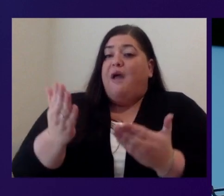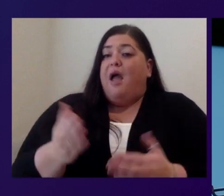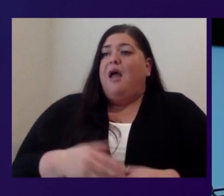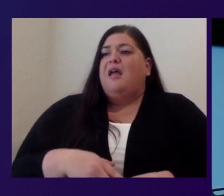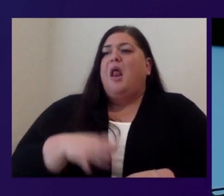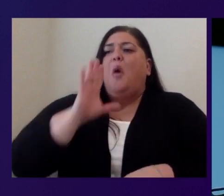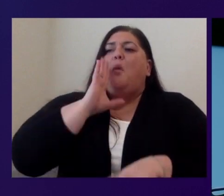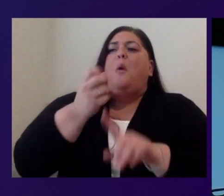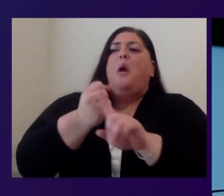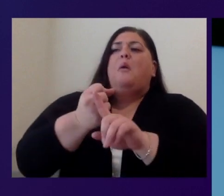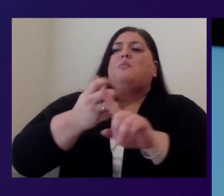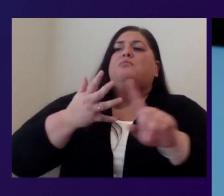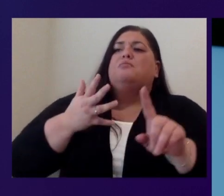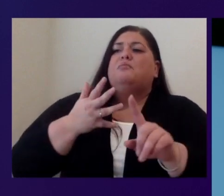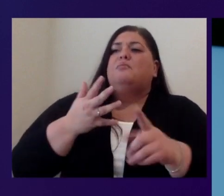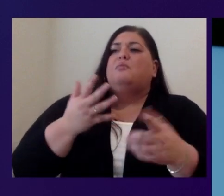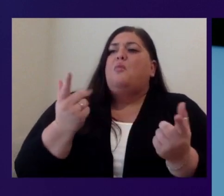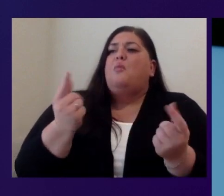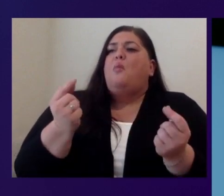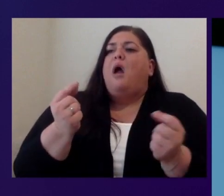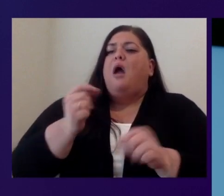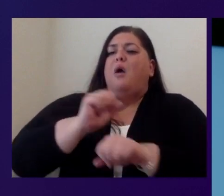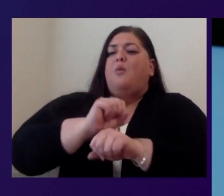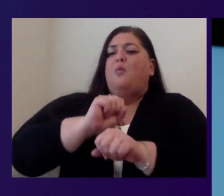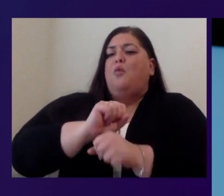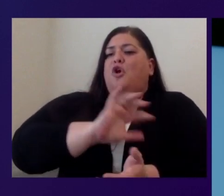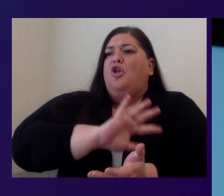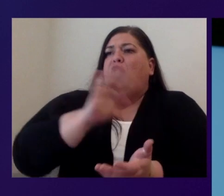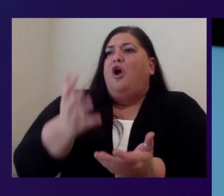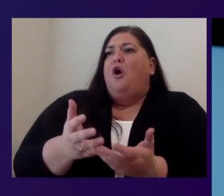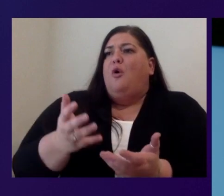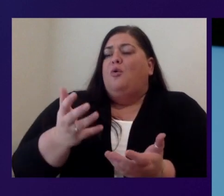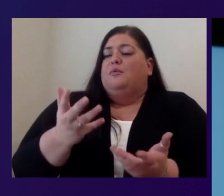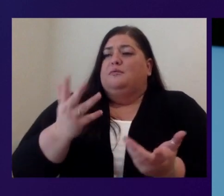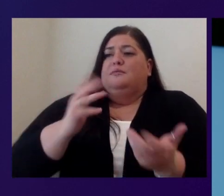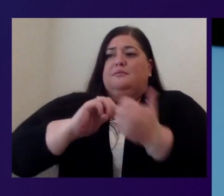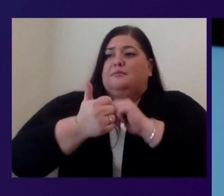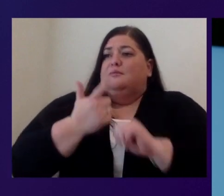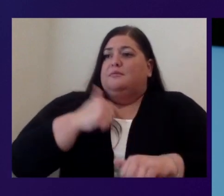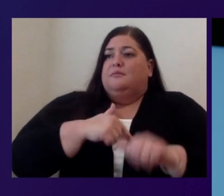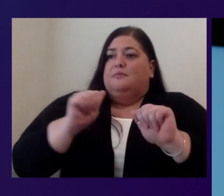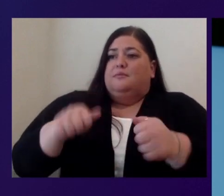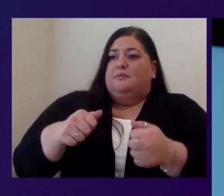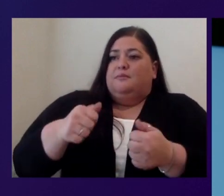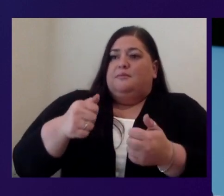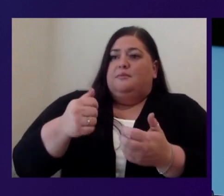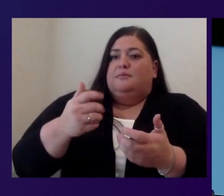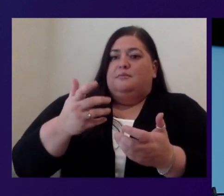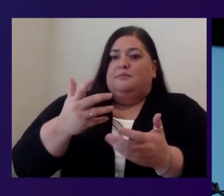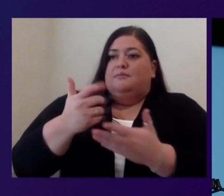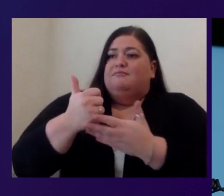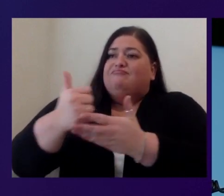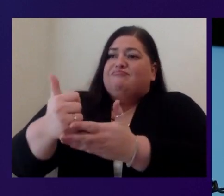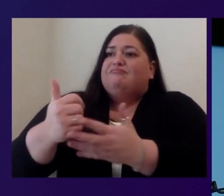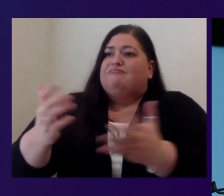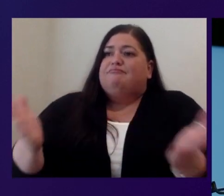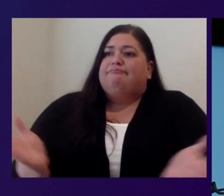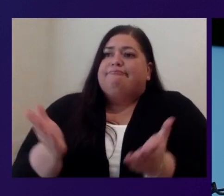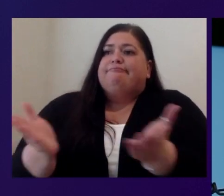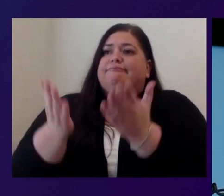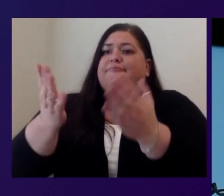workloads that we share with our customers, how do we enable them, and how do we kind of enable them